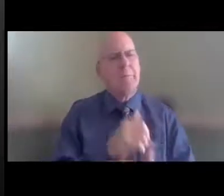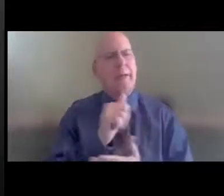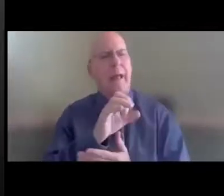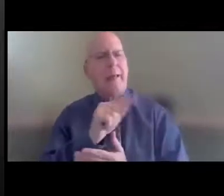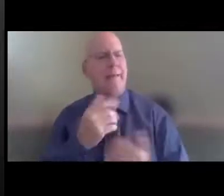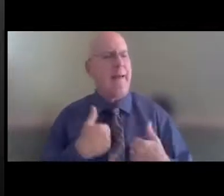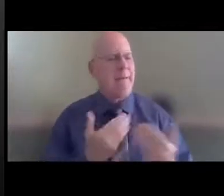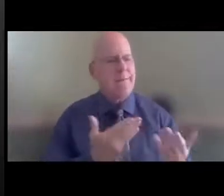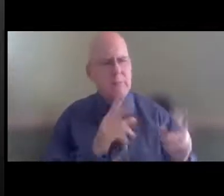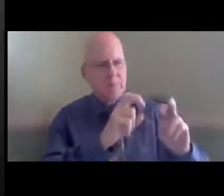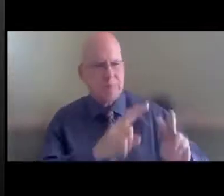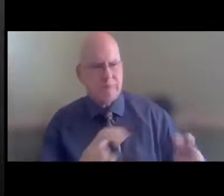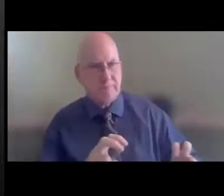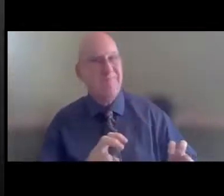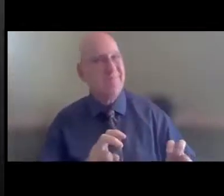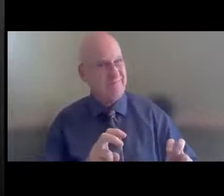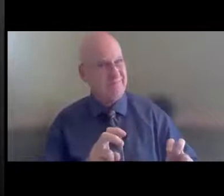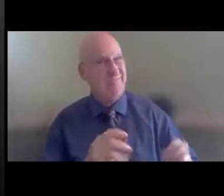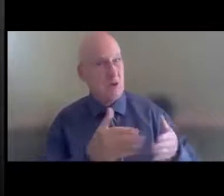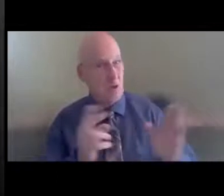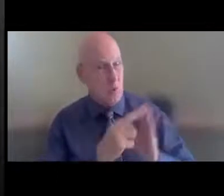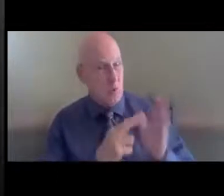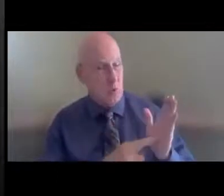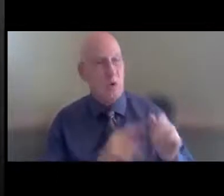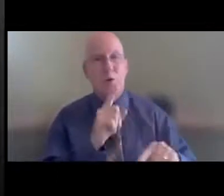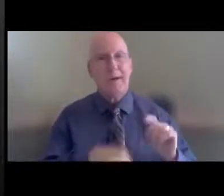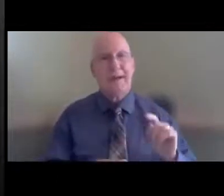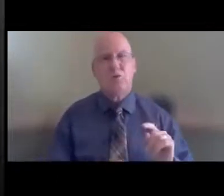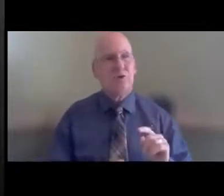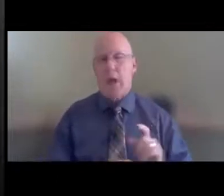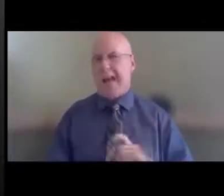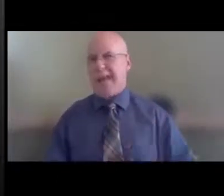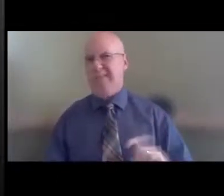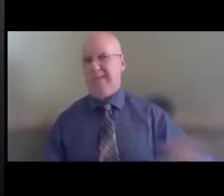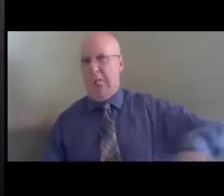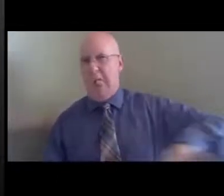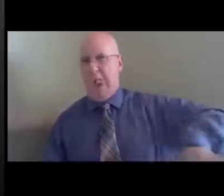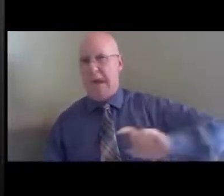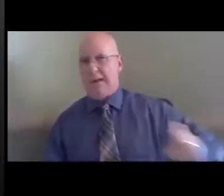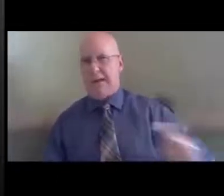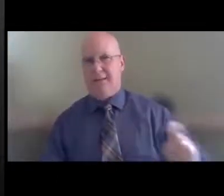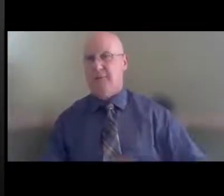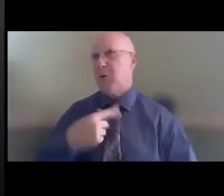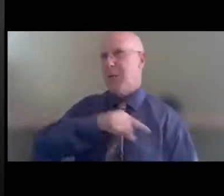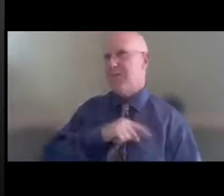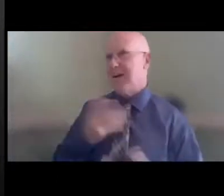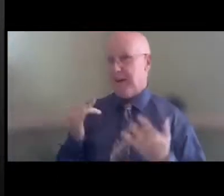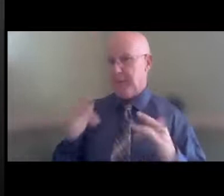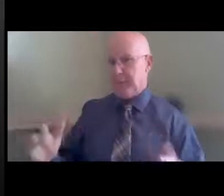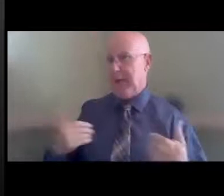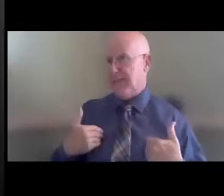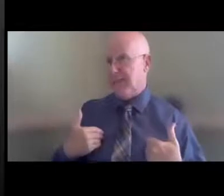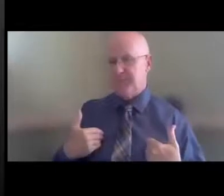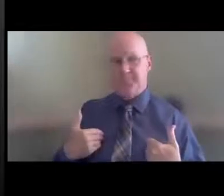And as a general rule, you can't give away your resources in order to qualify for these programs. There's